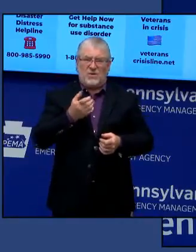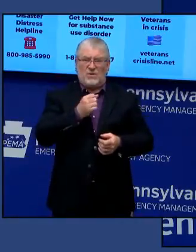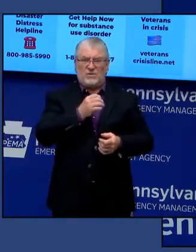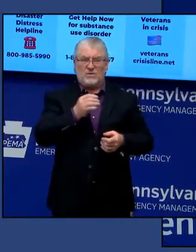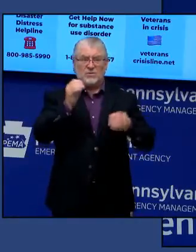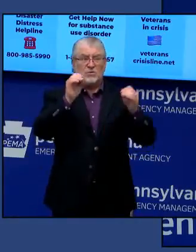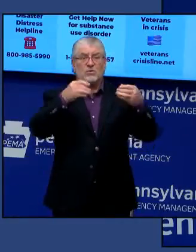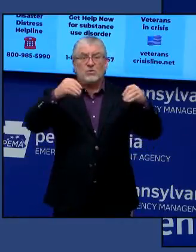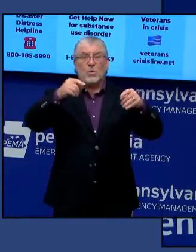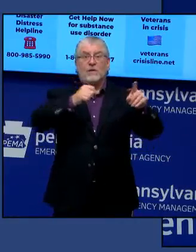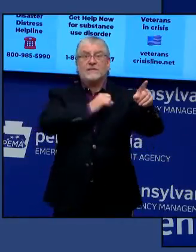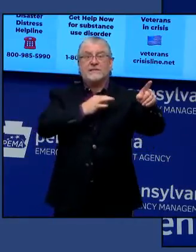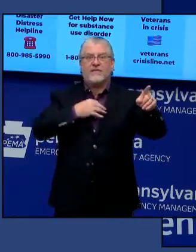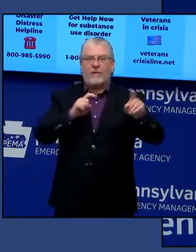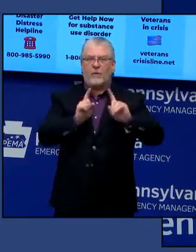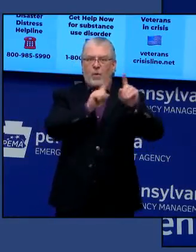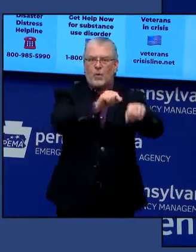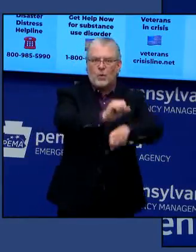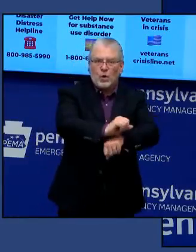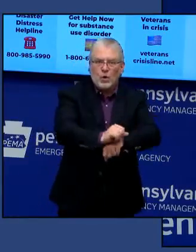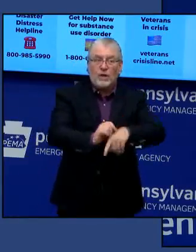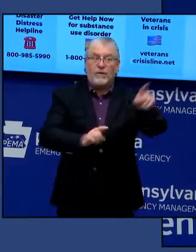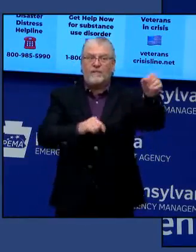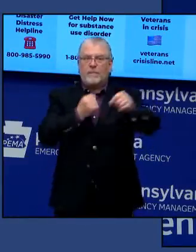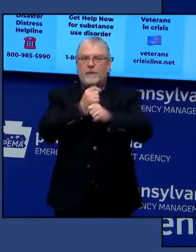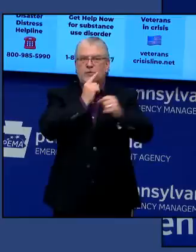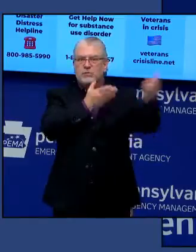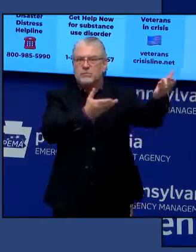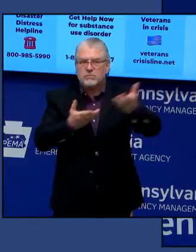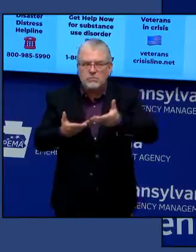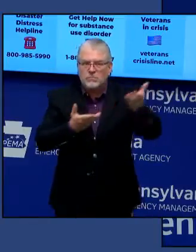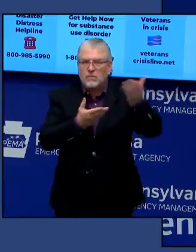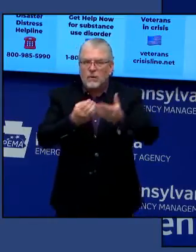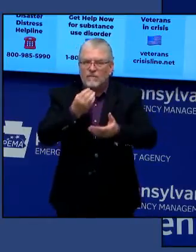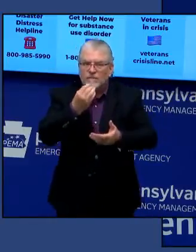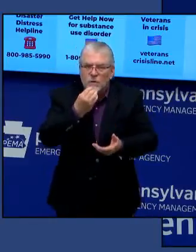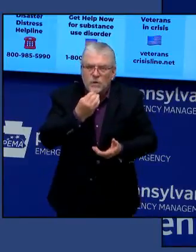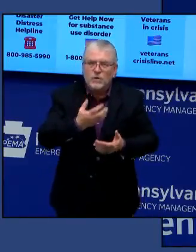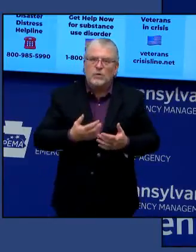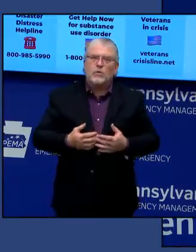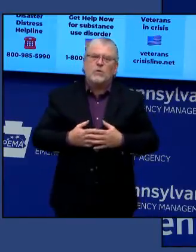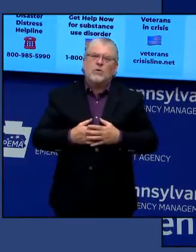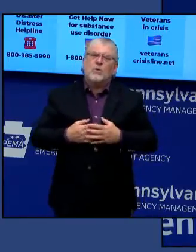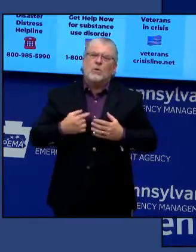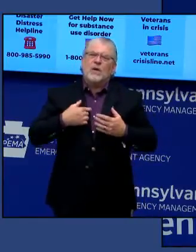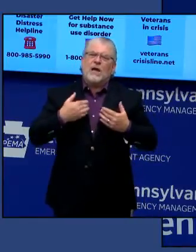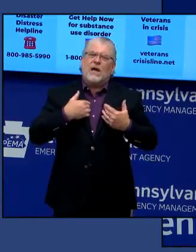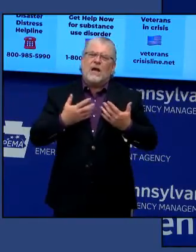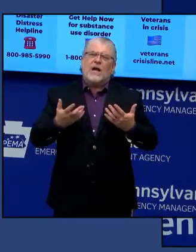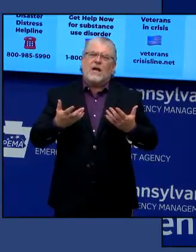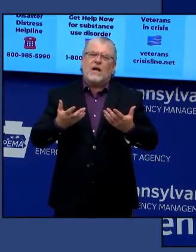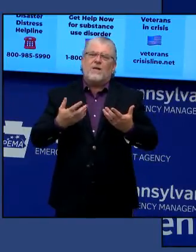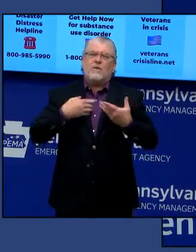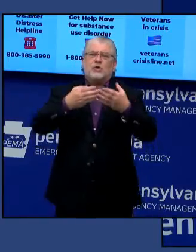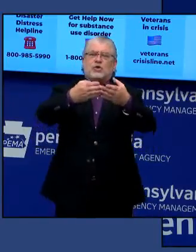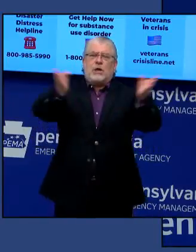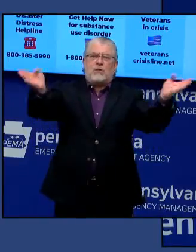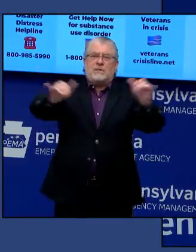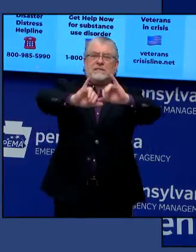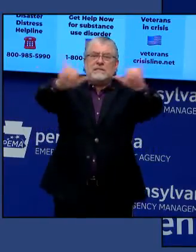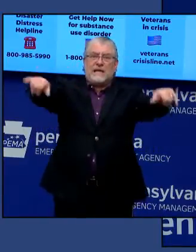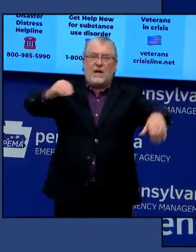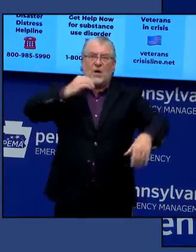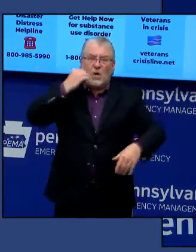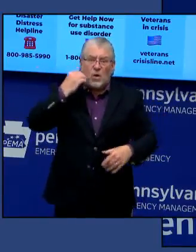people. We have to make sure that those supply chains exist. So even though there is a general stay-at-home order, with just the businesses associated with